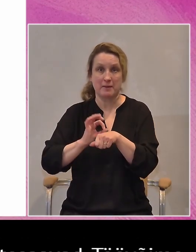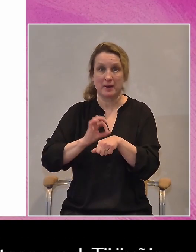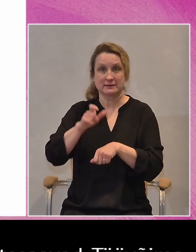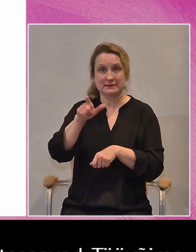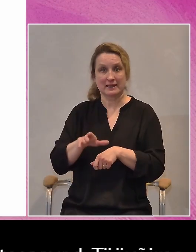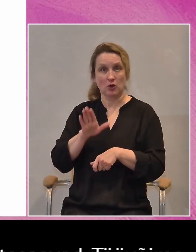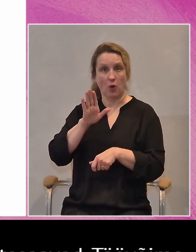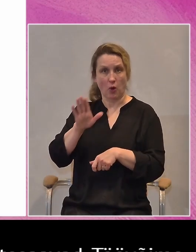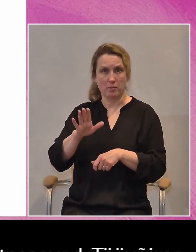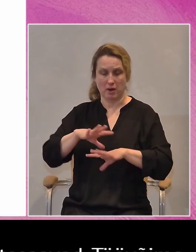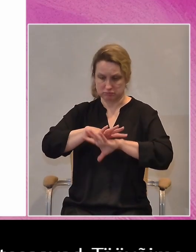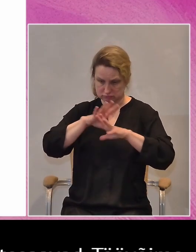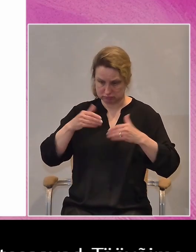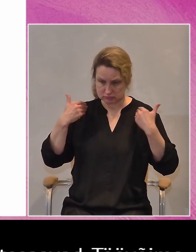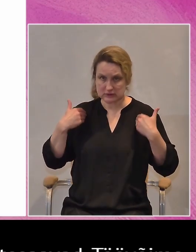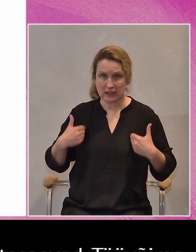to assess